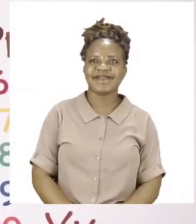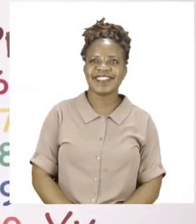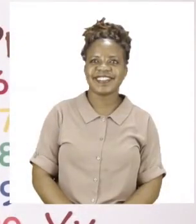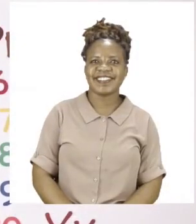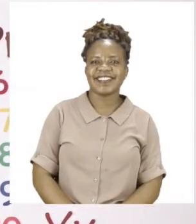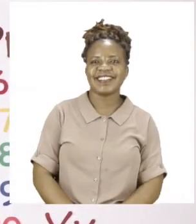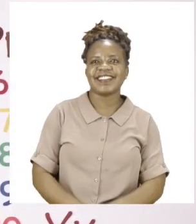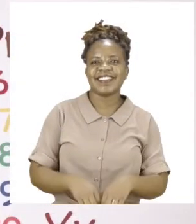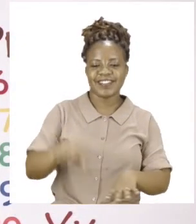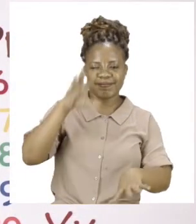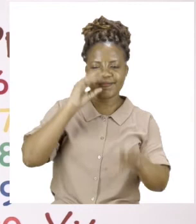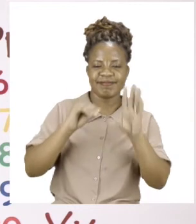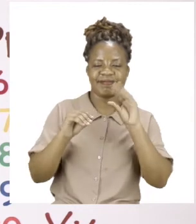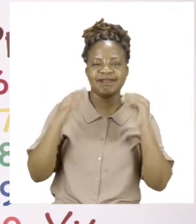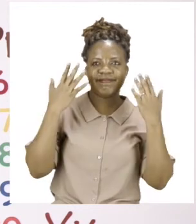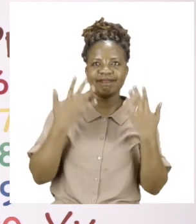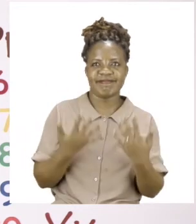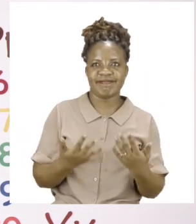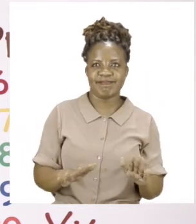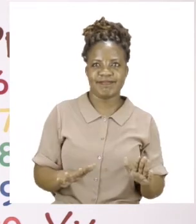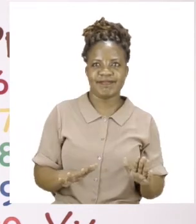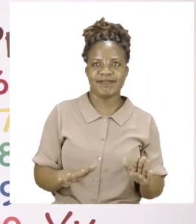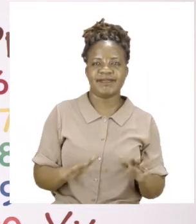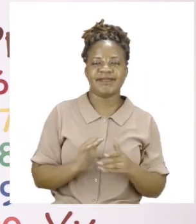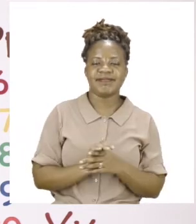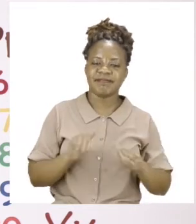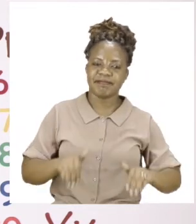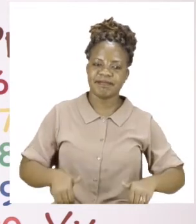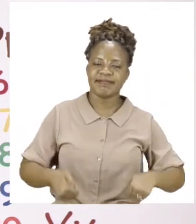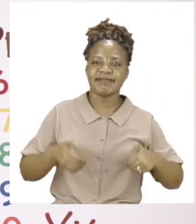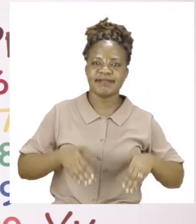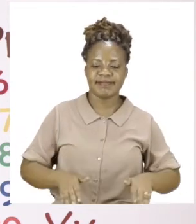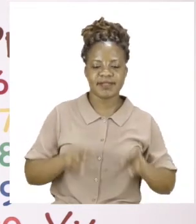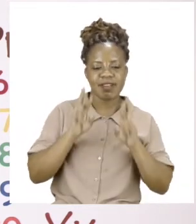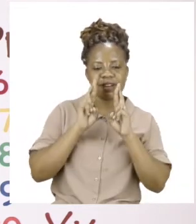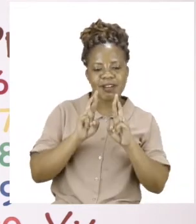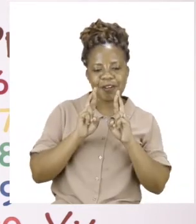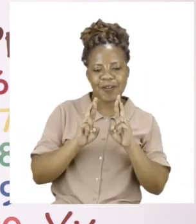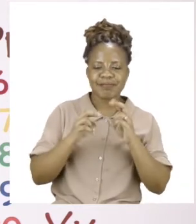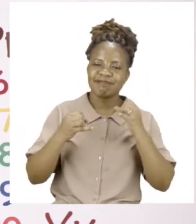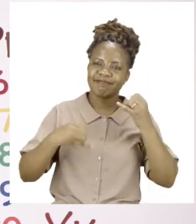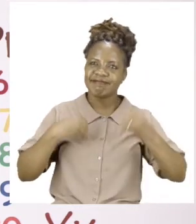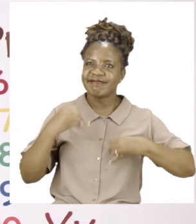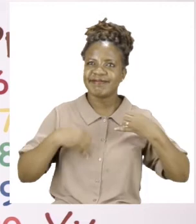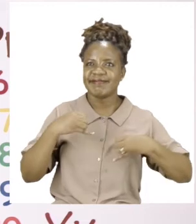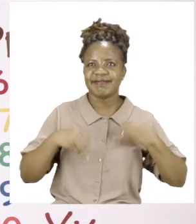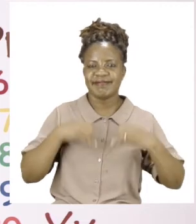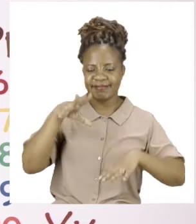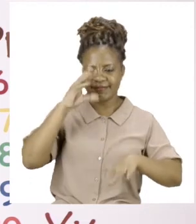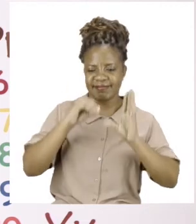We have now come to the end of our lesson, boys and girls, and I hope you had fun.